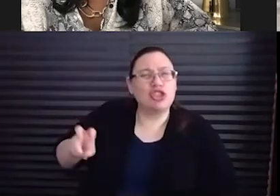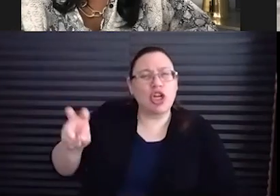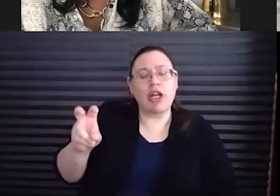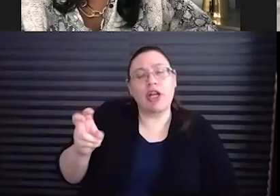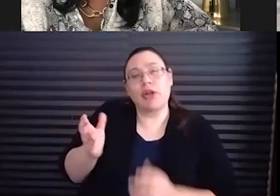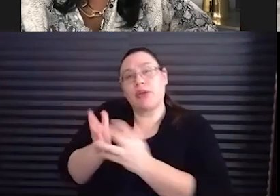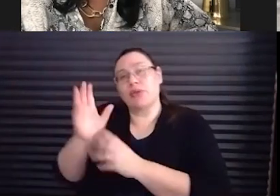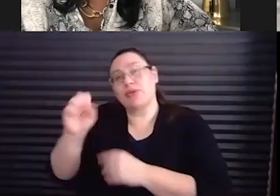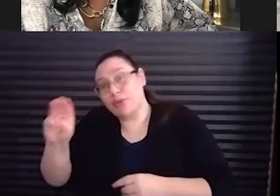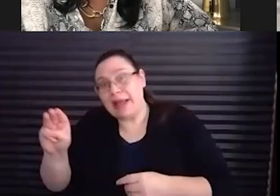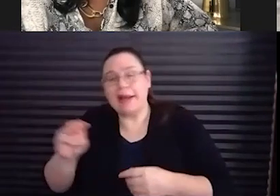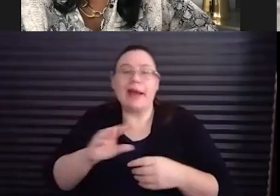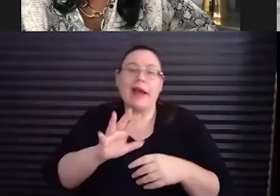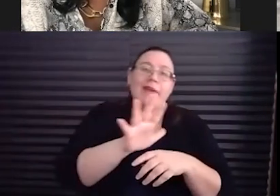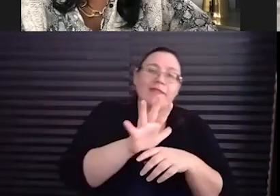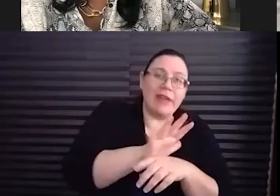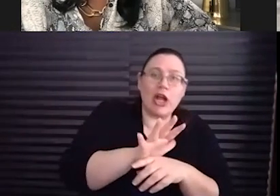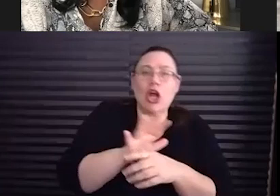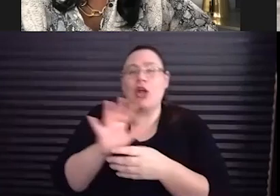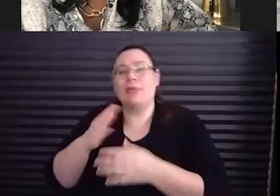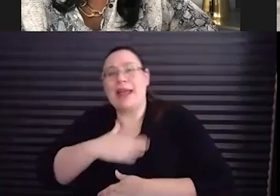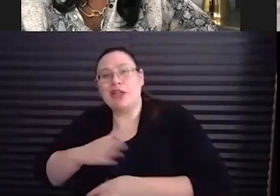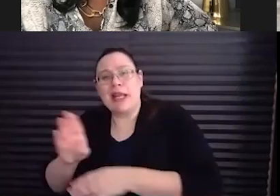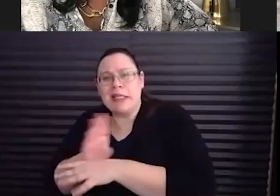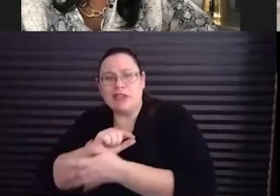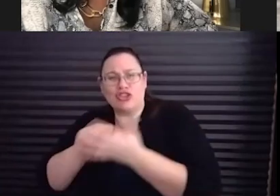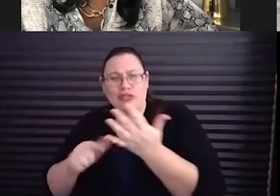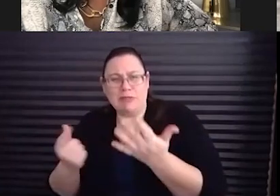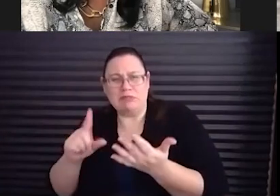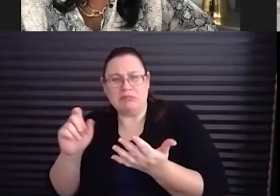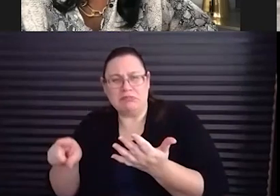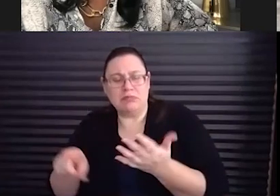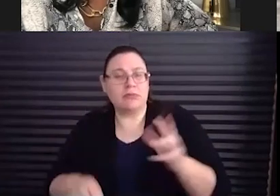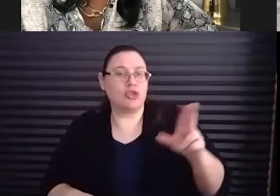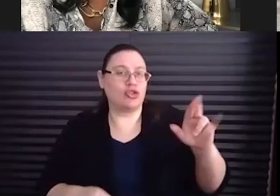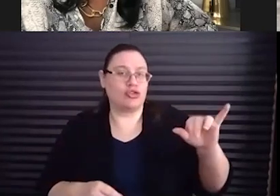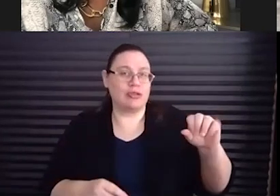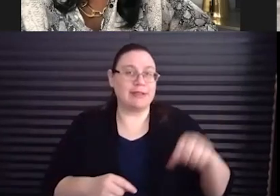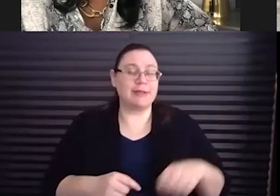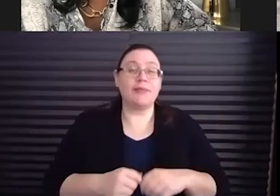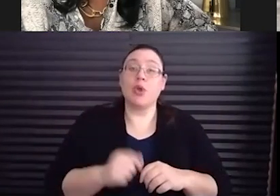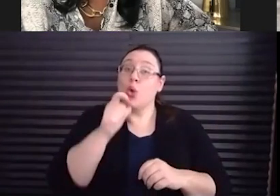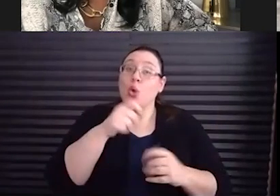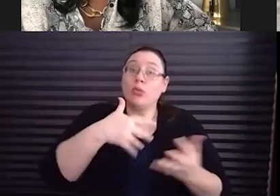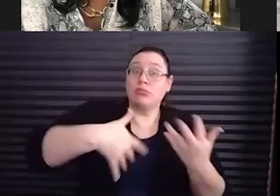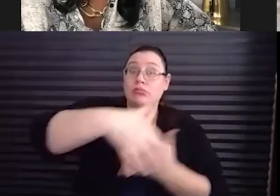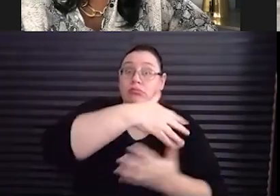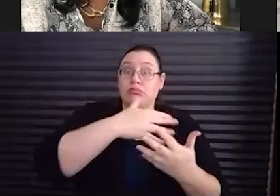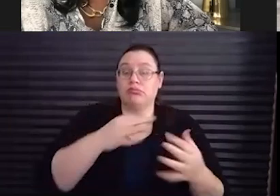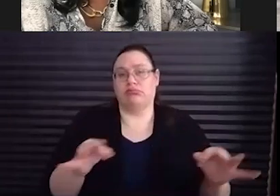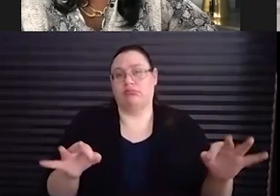you know, film and these other pieces of the entertainment industry? The company you keep is really important, I'd